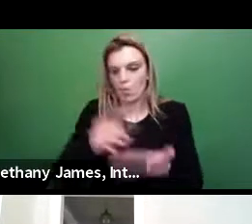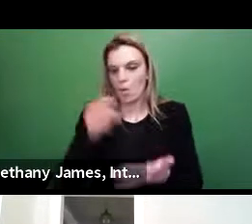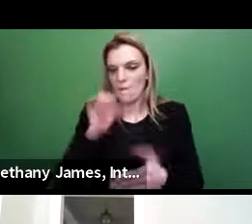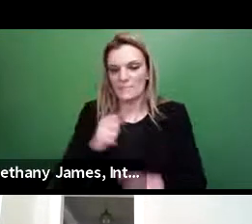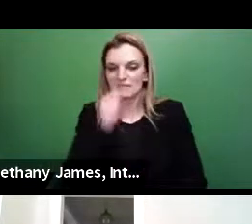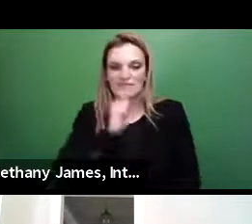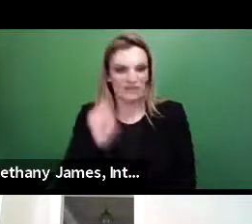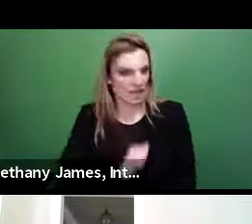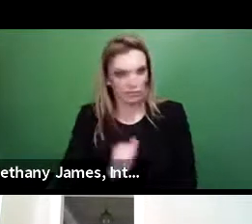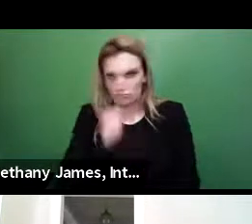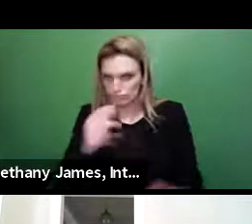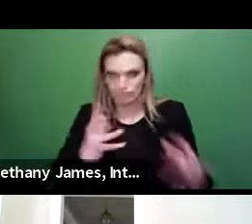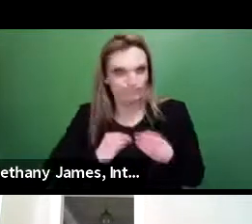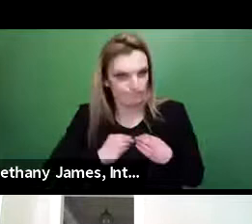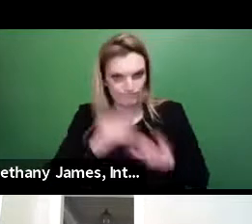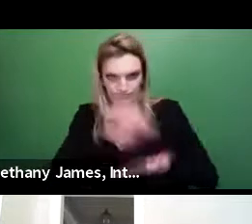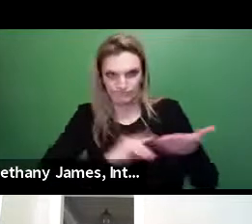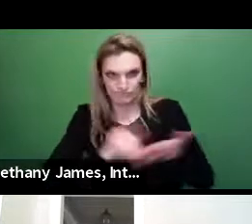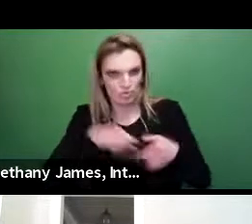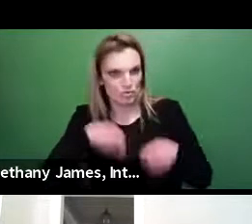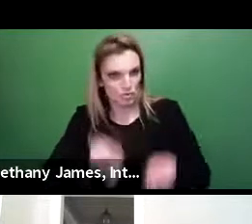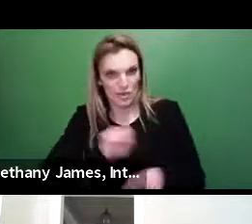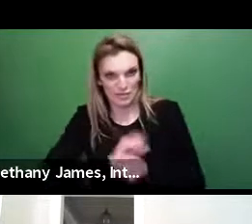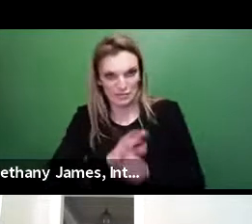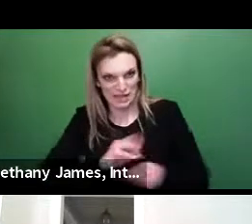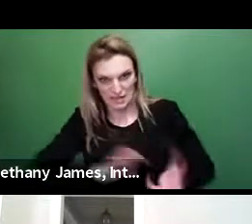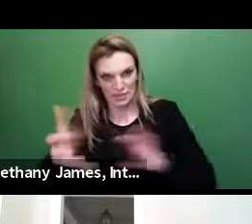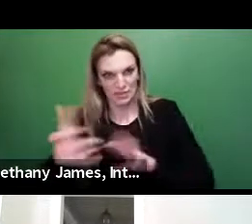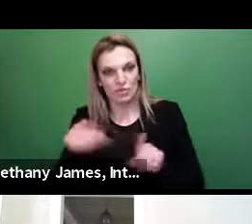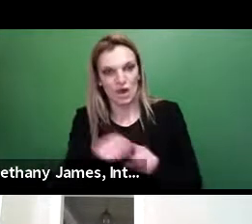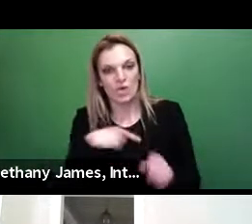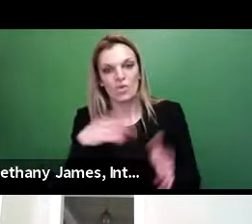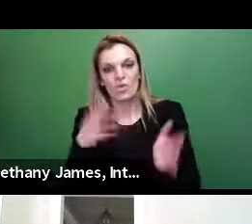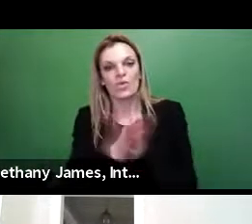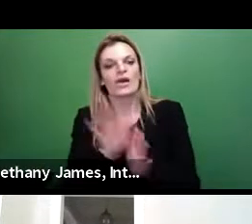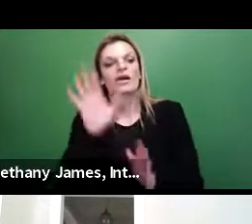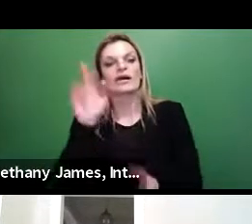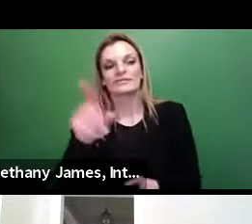during this pandemic. Second, we also request that the